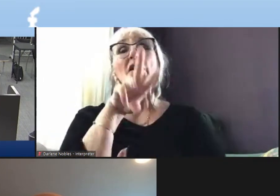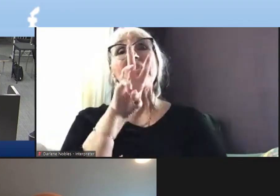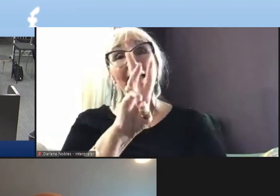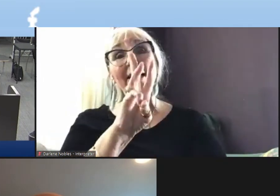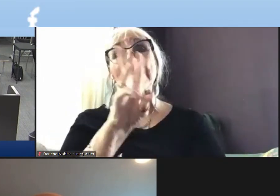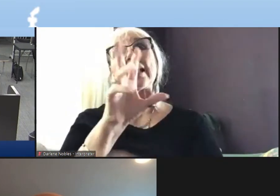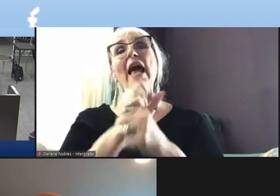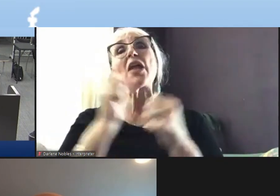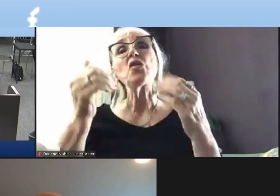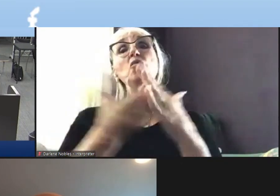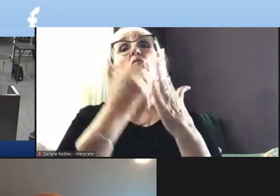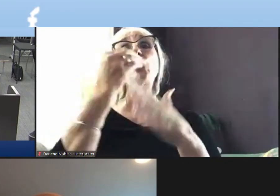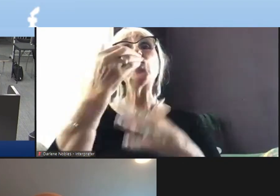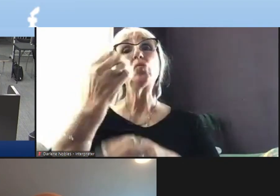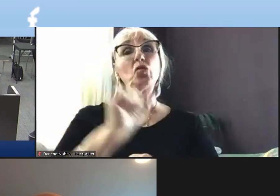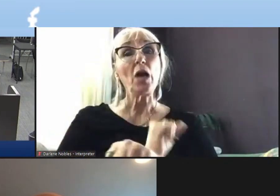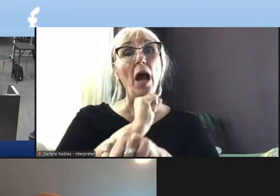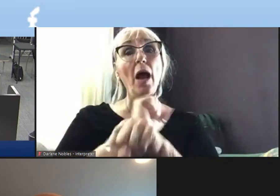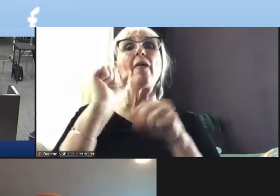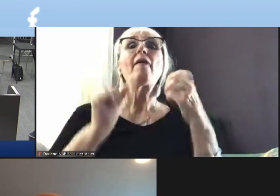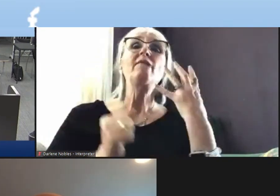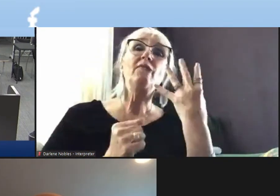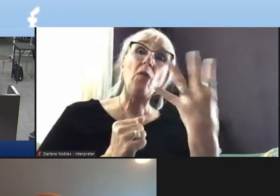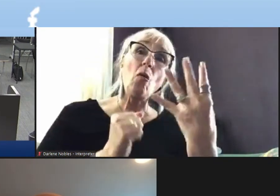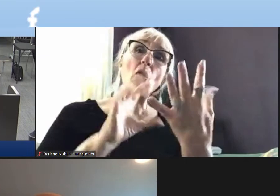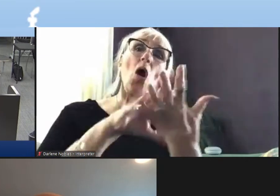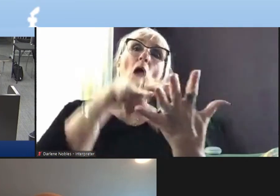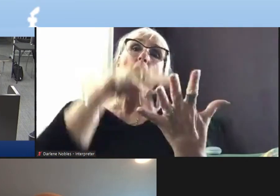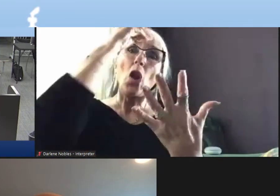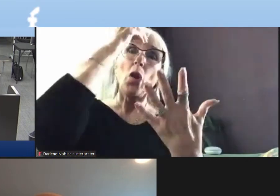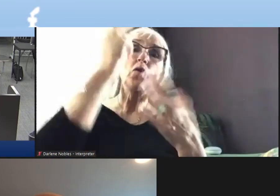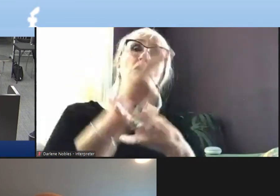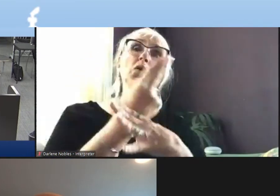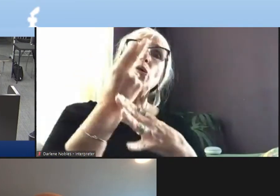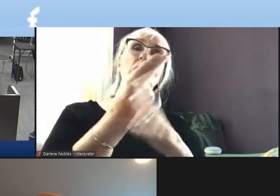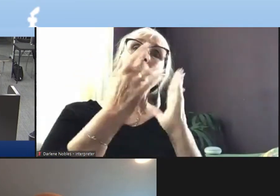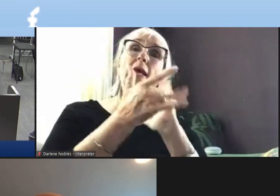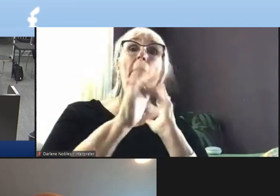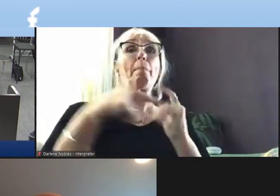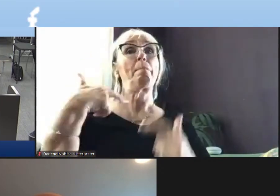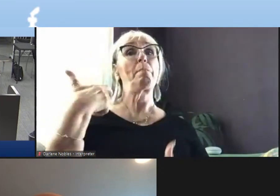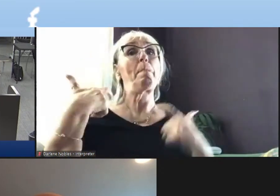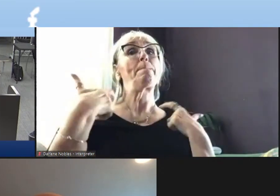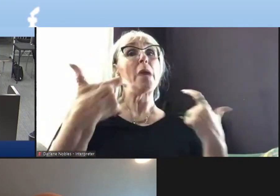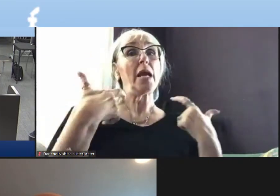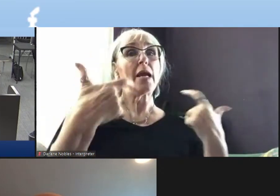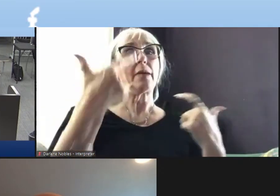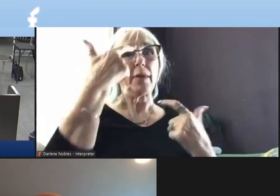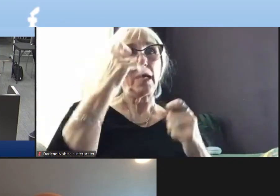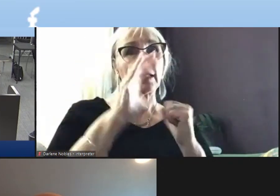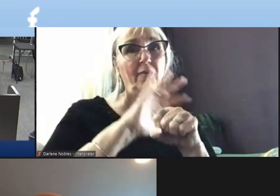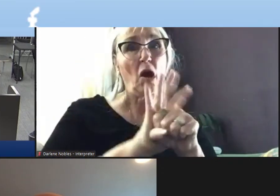employment. 4 have learned to use technology, which is huge because of COVID.